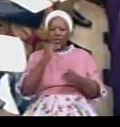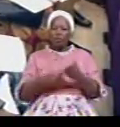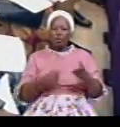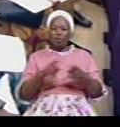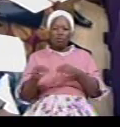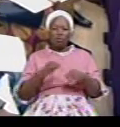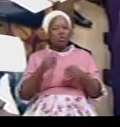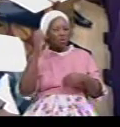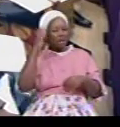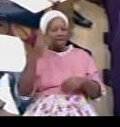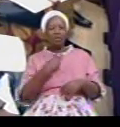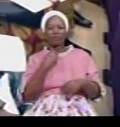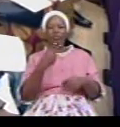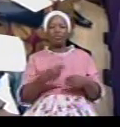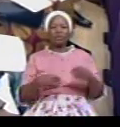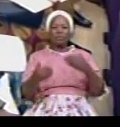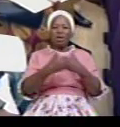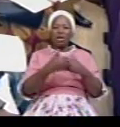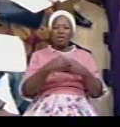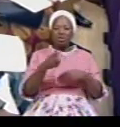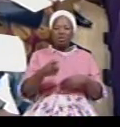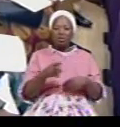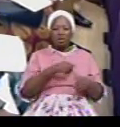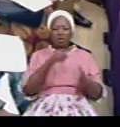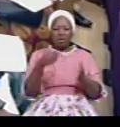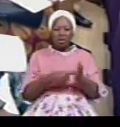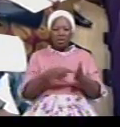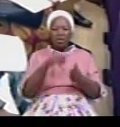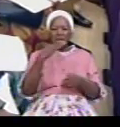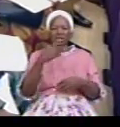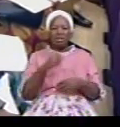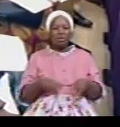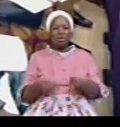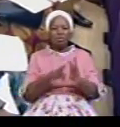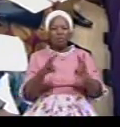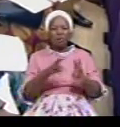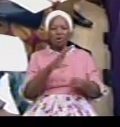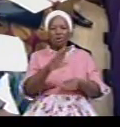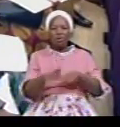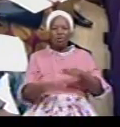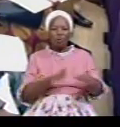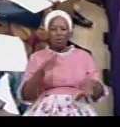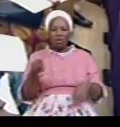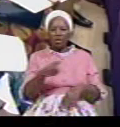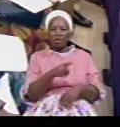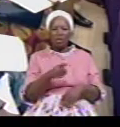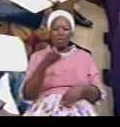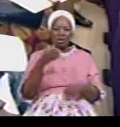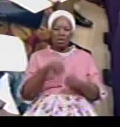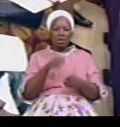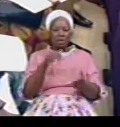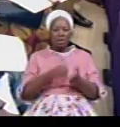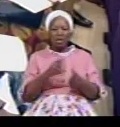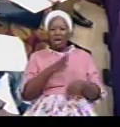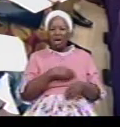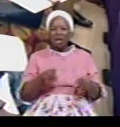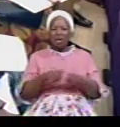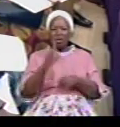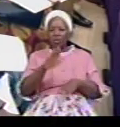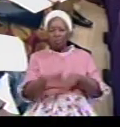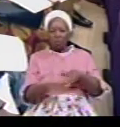behind you. "This is the way. Walk ye therein." And as you walk step by